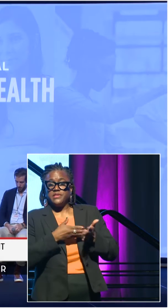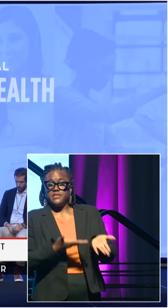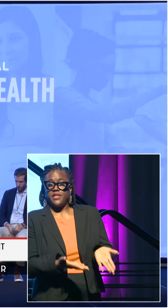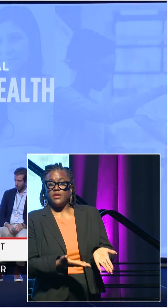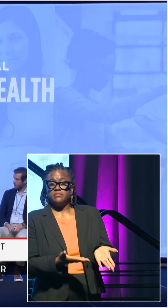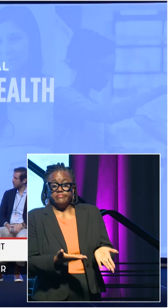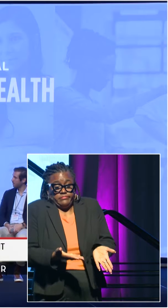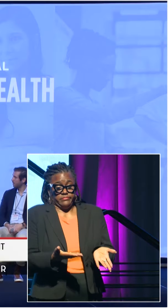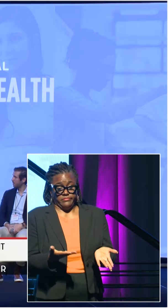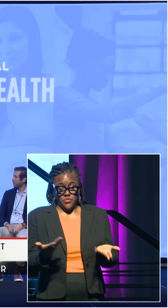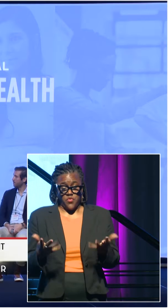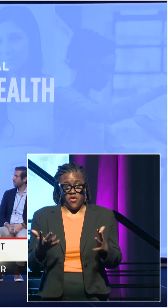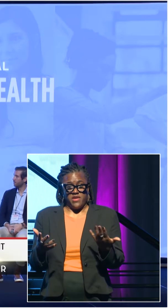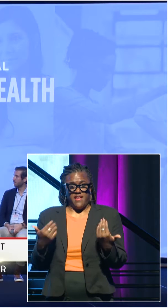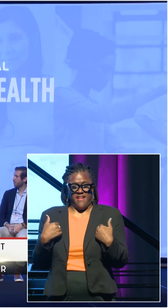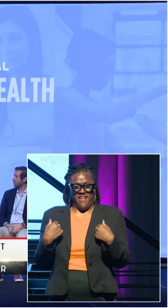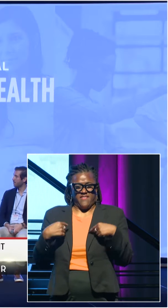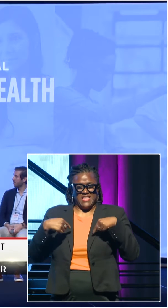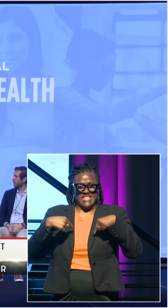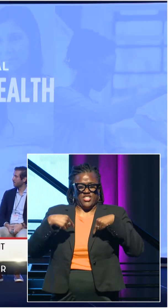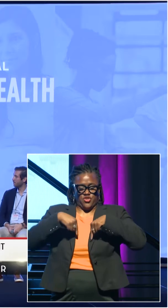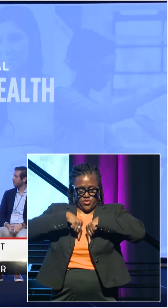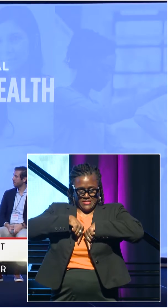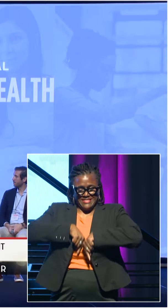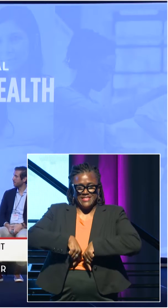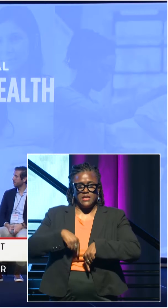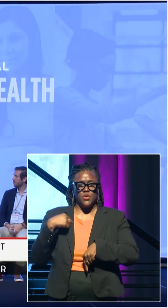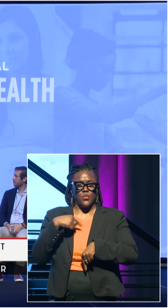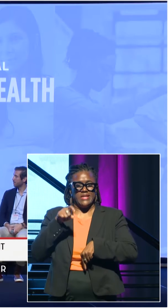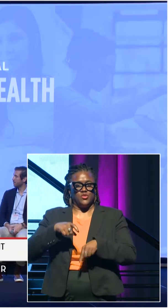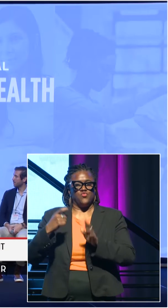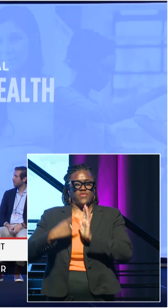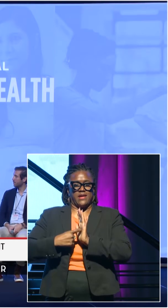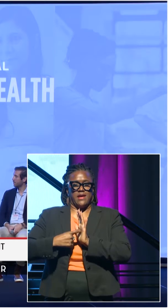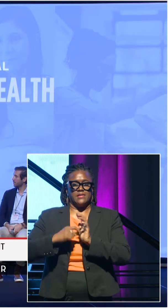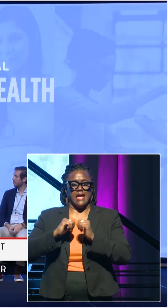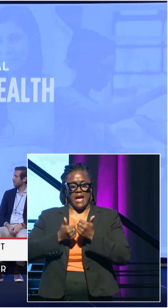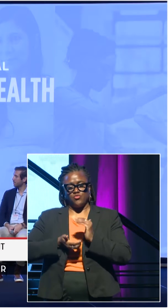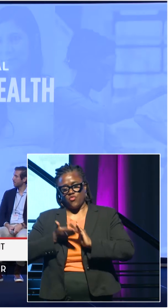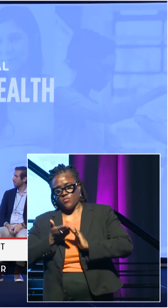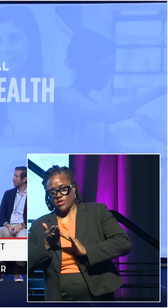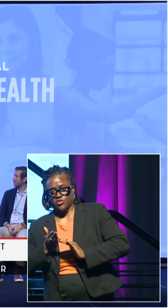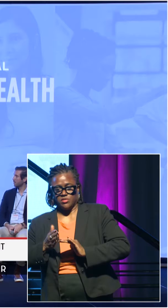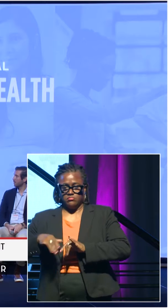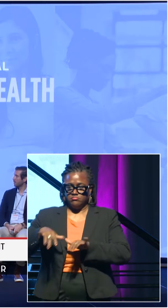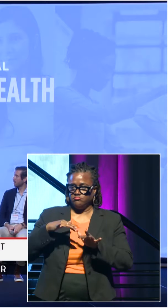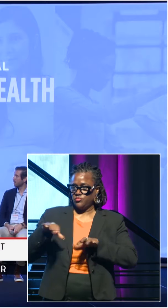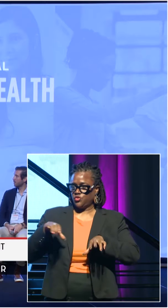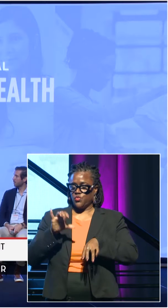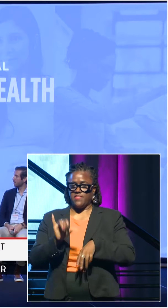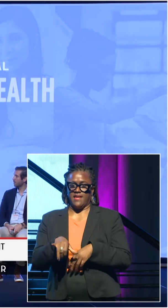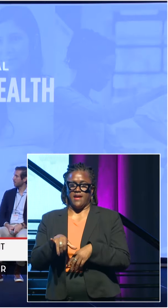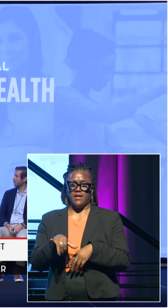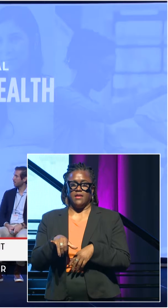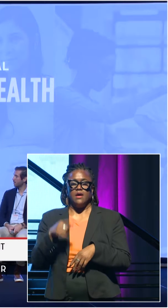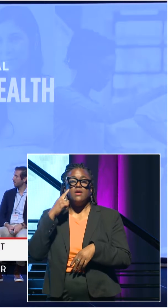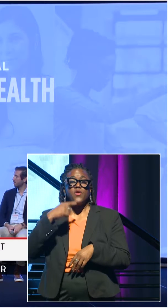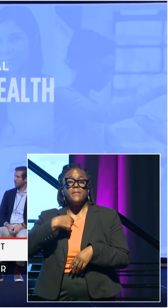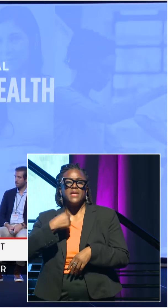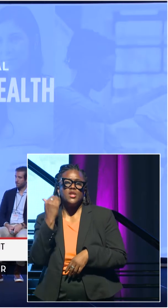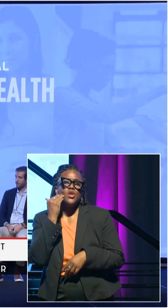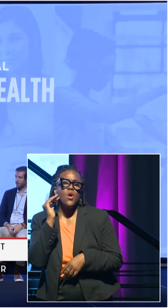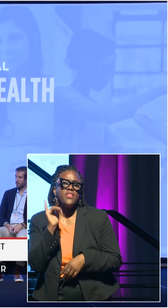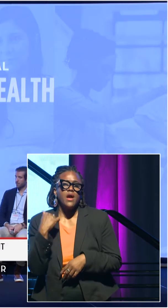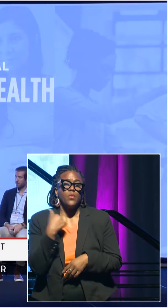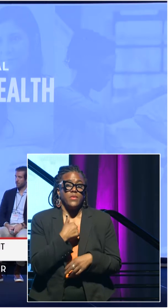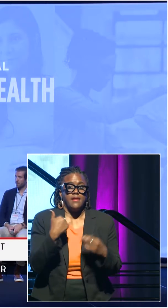already. The issue is us recognizing and how to operationalize that. And then for me, it's like knowing that we